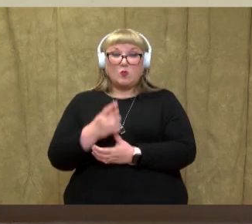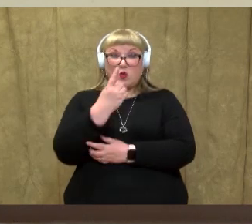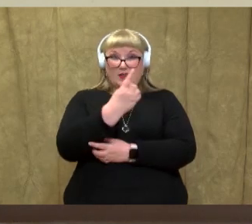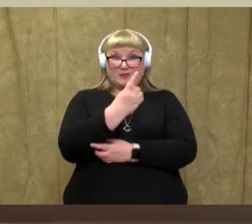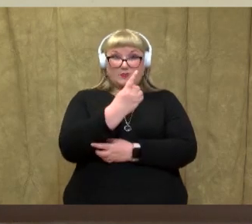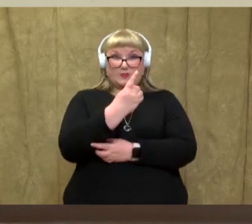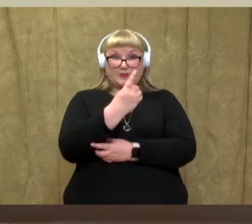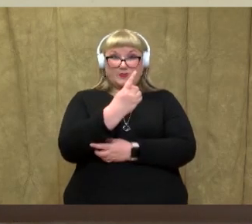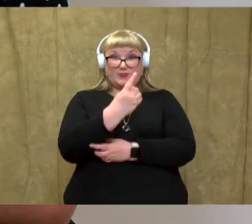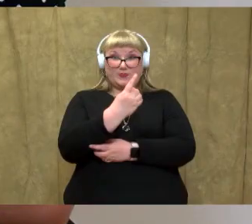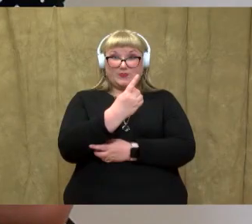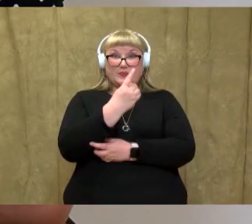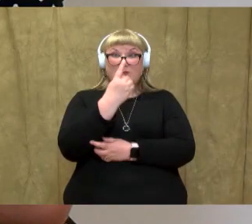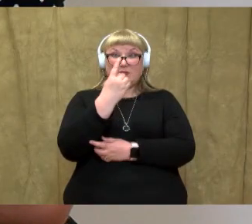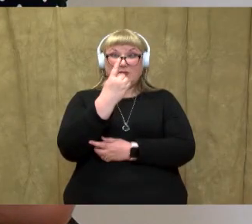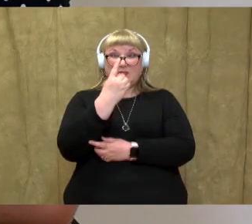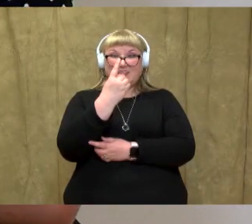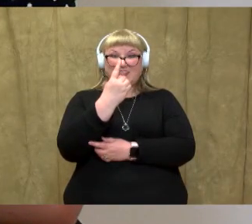One,